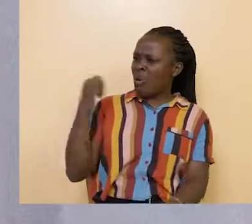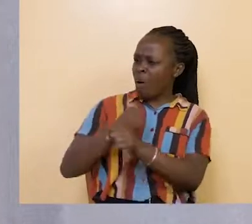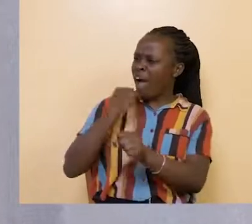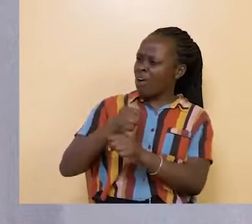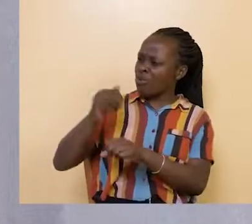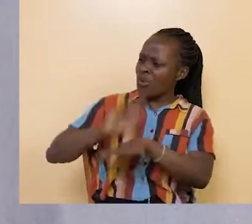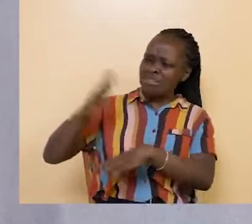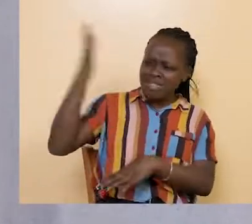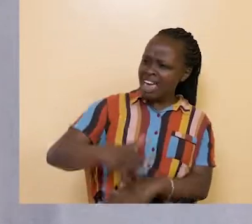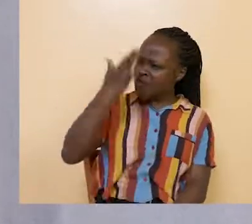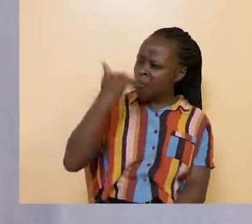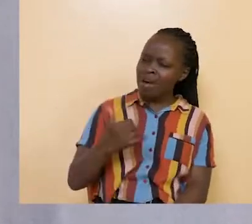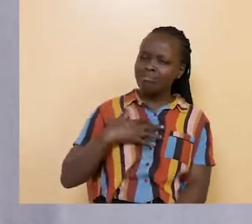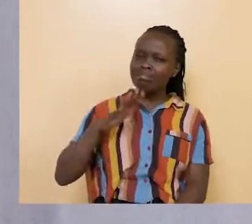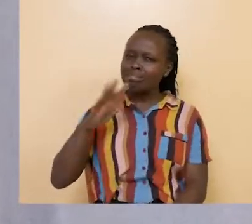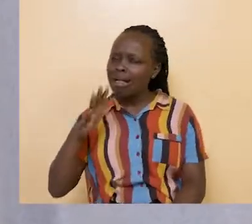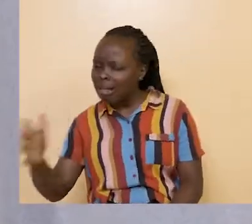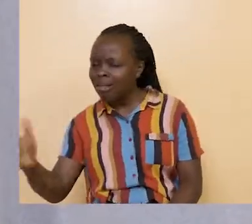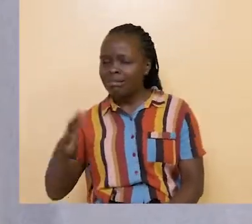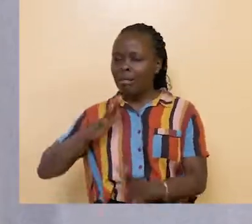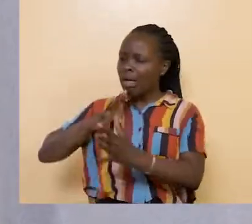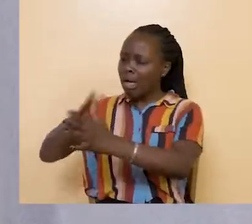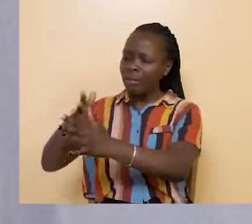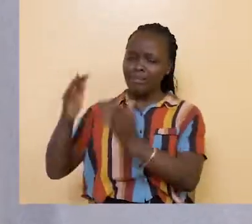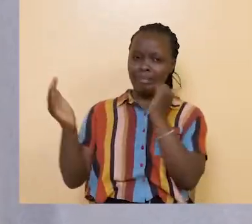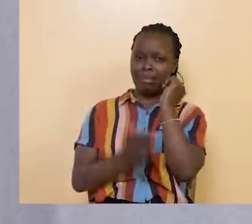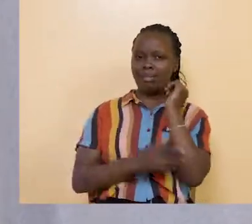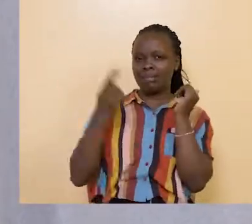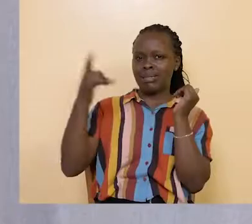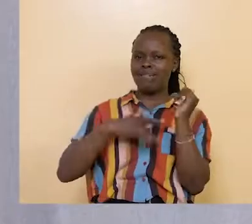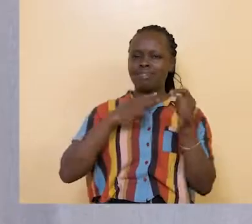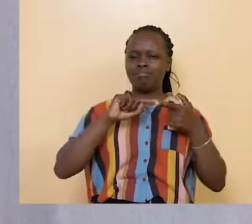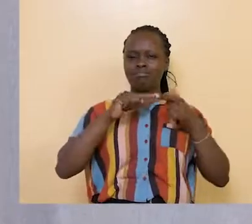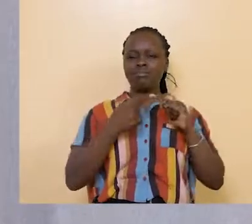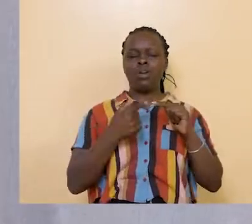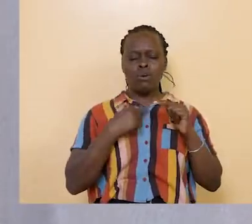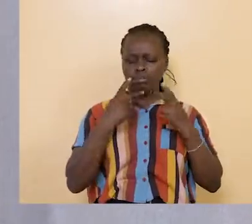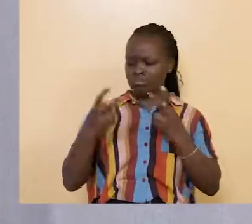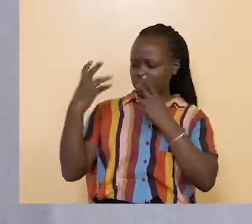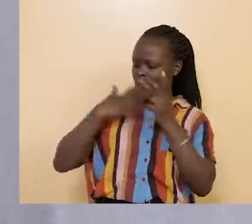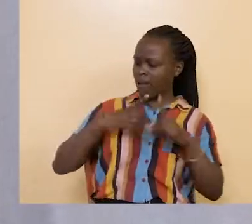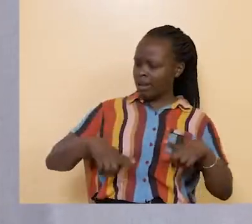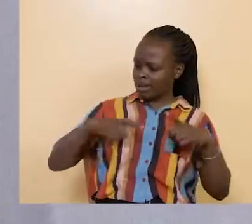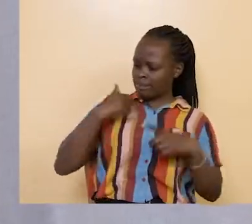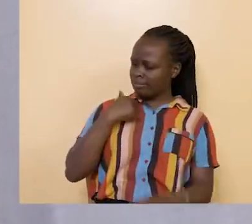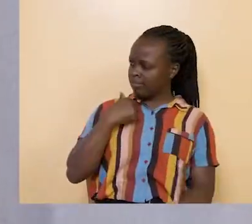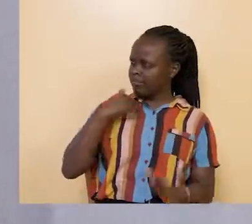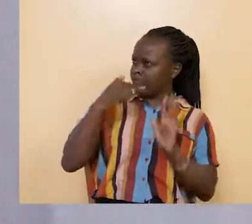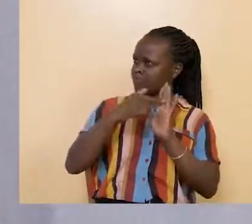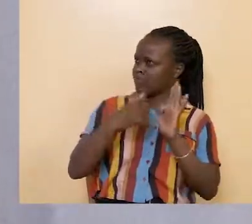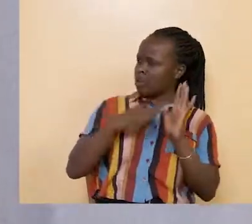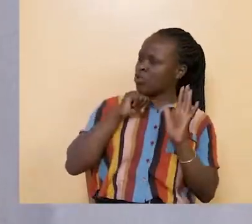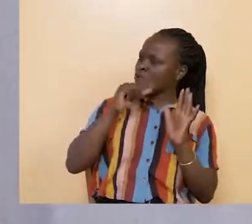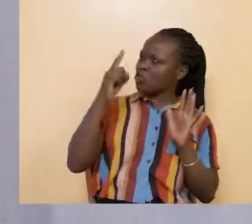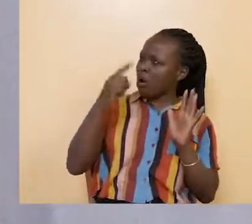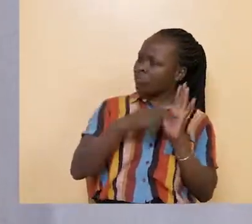never do anything right? We have used our words to destroy others, right? And we can all look back at our lives and pinpoint not one, not